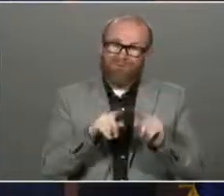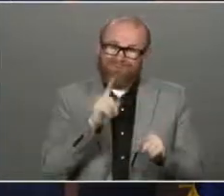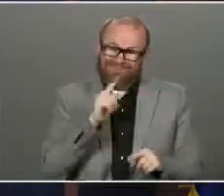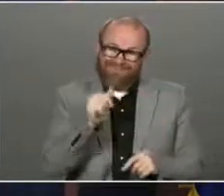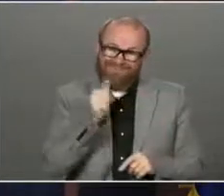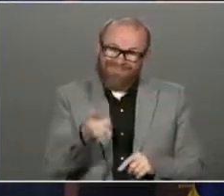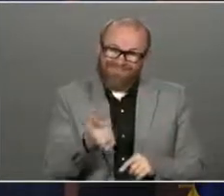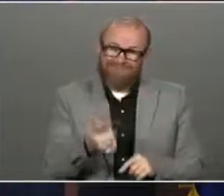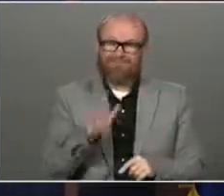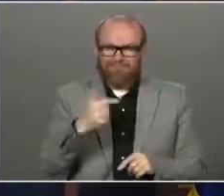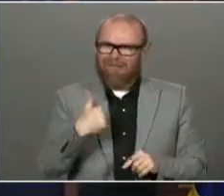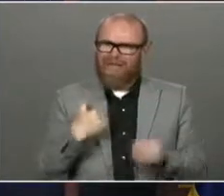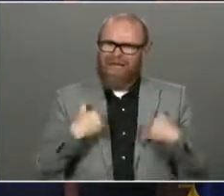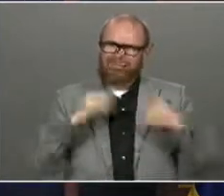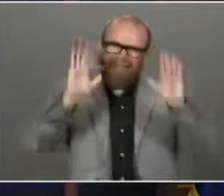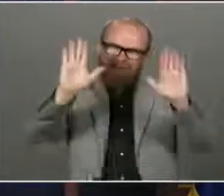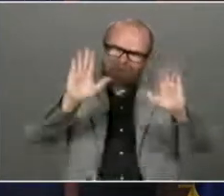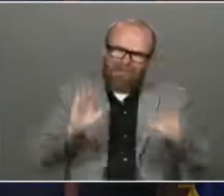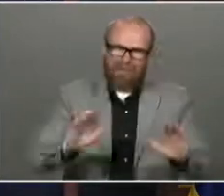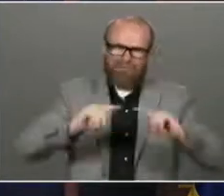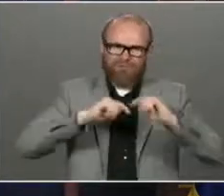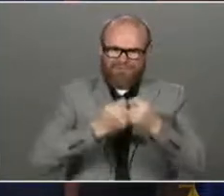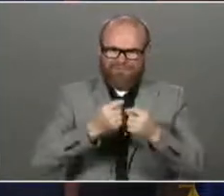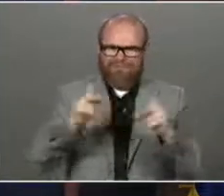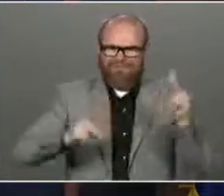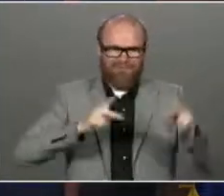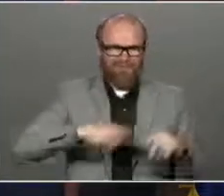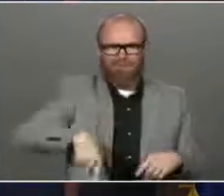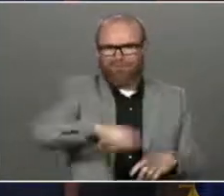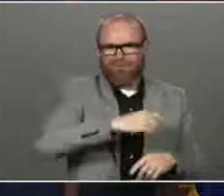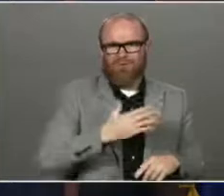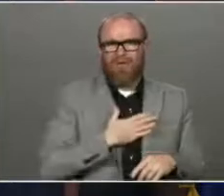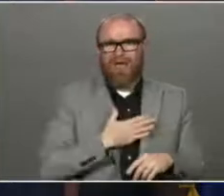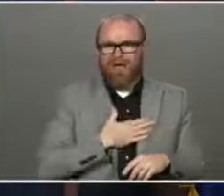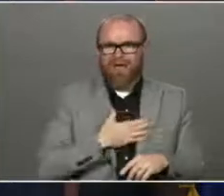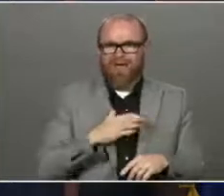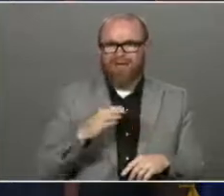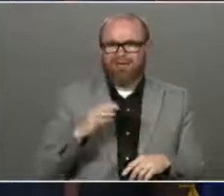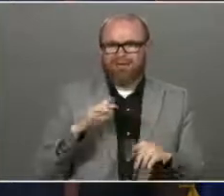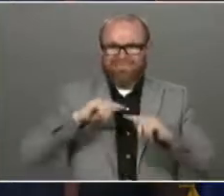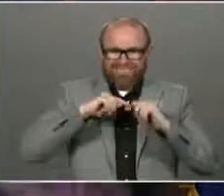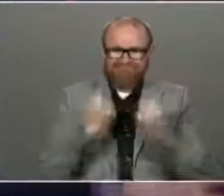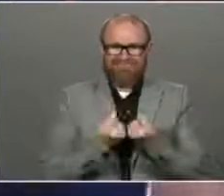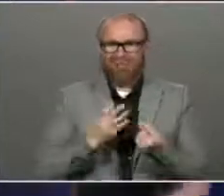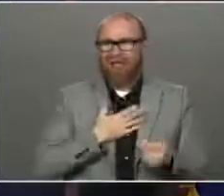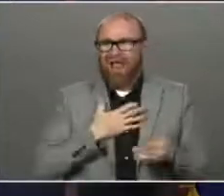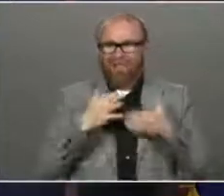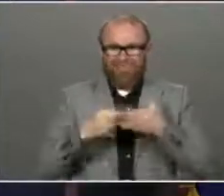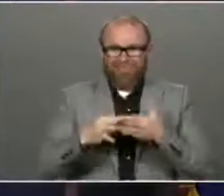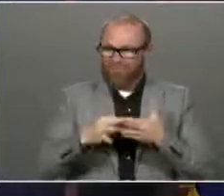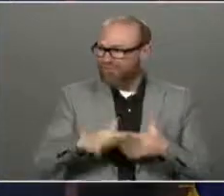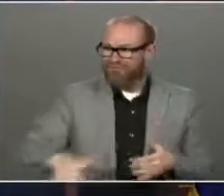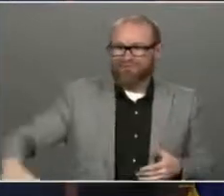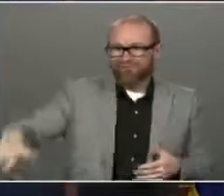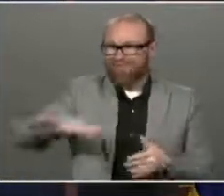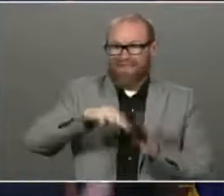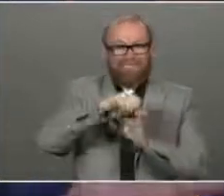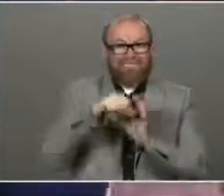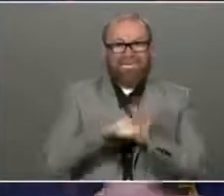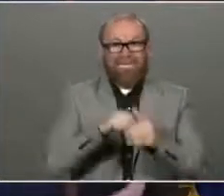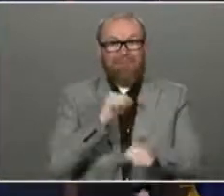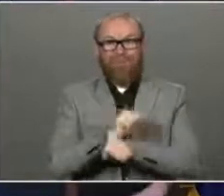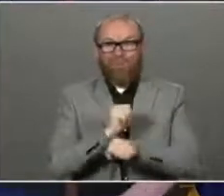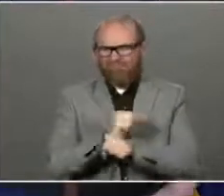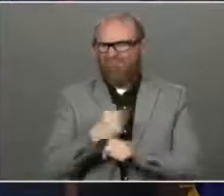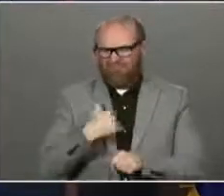team of people. I would put my cabinet and my senior leadership and our state employees up against